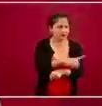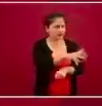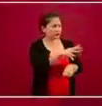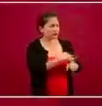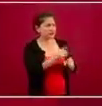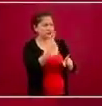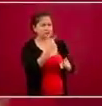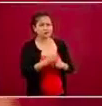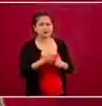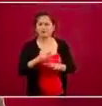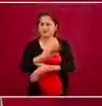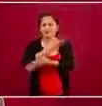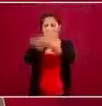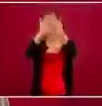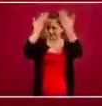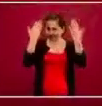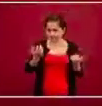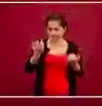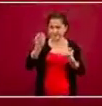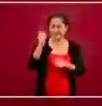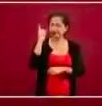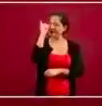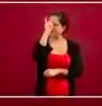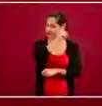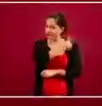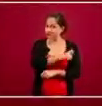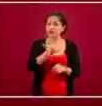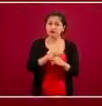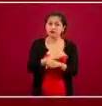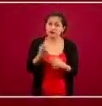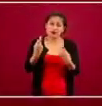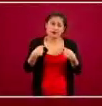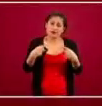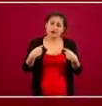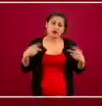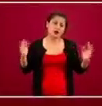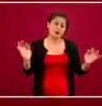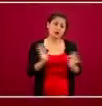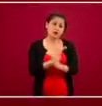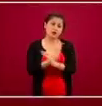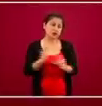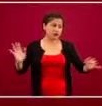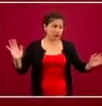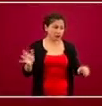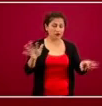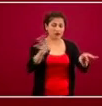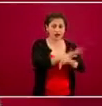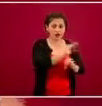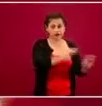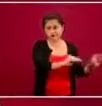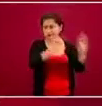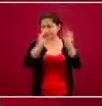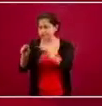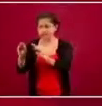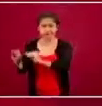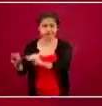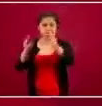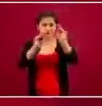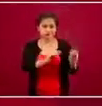one, because there are people who are moving from one place to the other during the day, and they